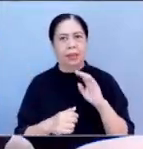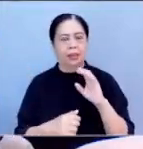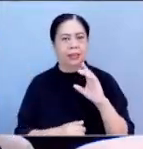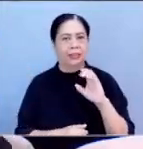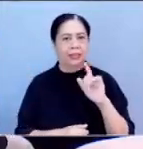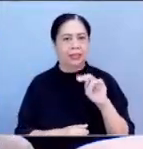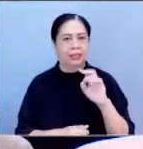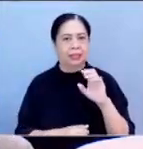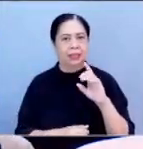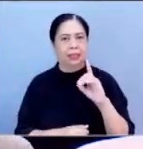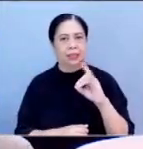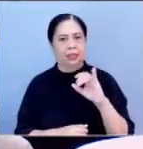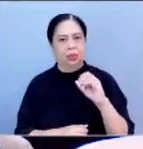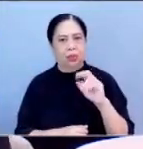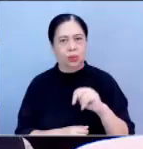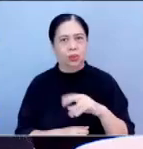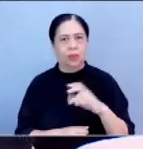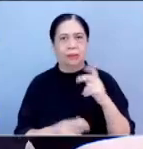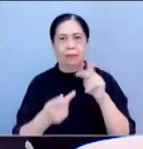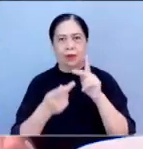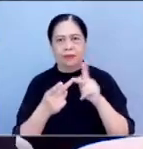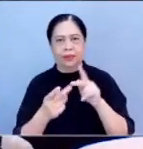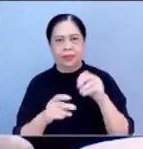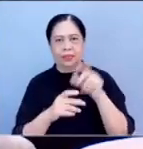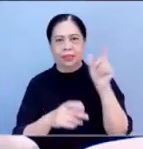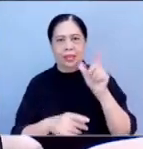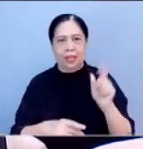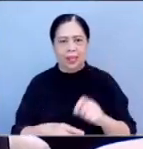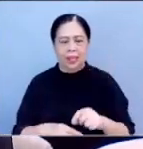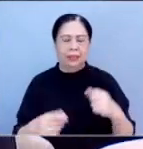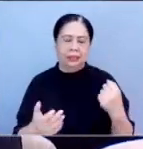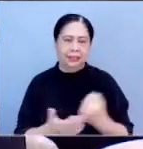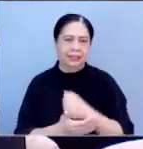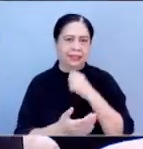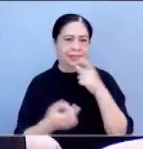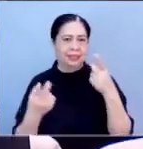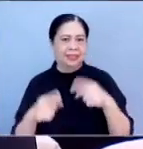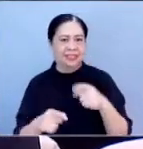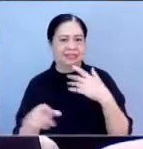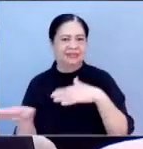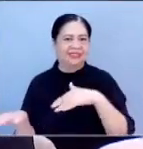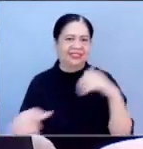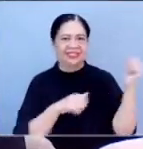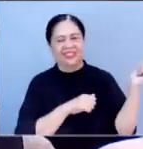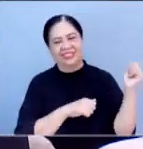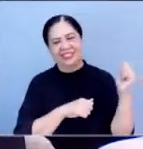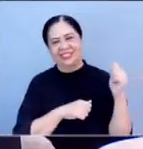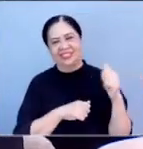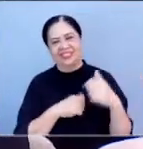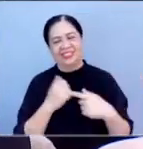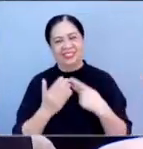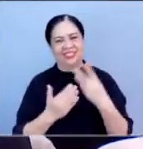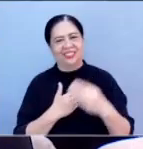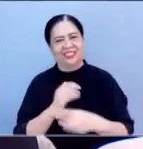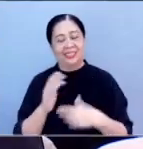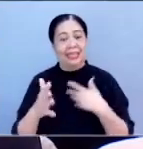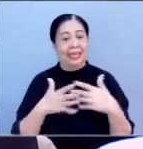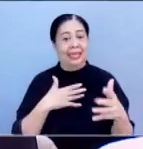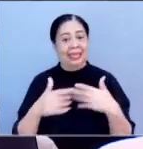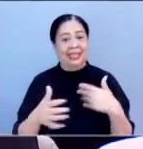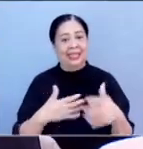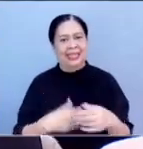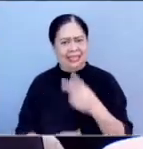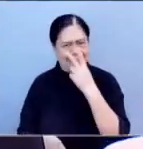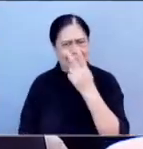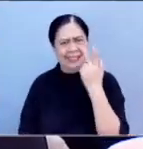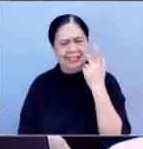sing Perfect by Ed Sheeran in Italian. Oh, that never took place because I walked off the show. But anyway. Pero sige nga,